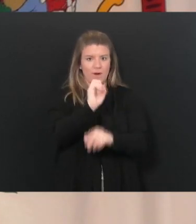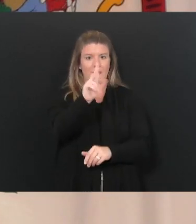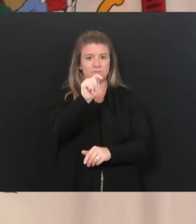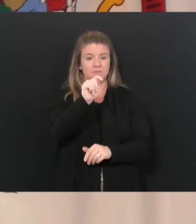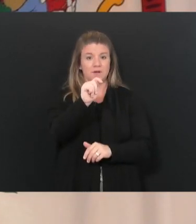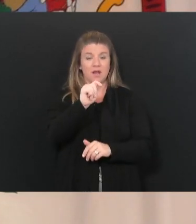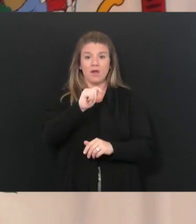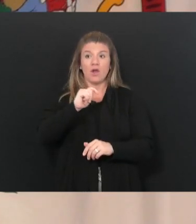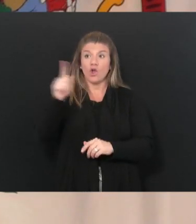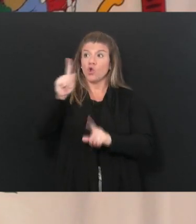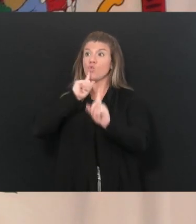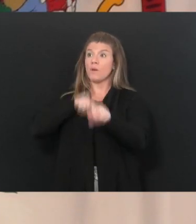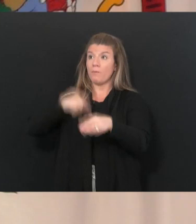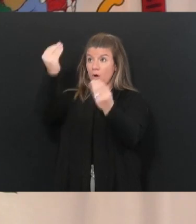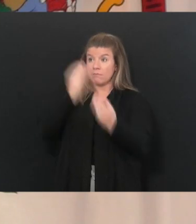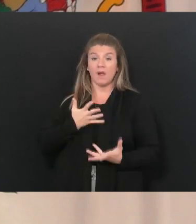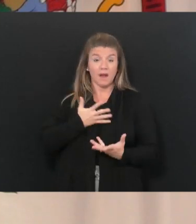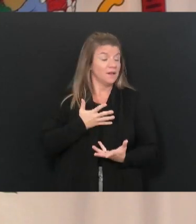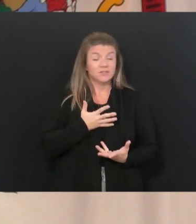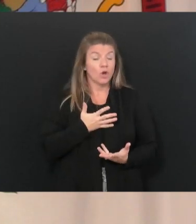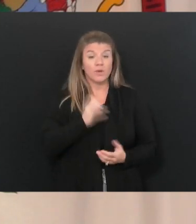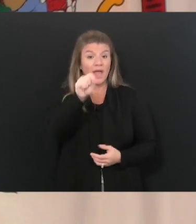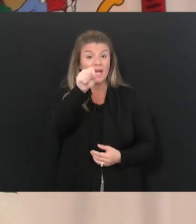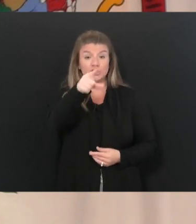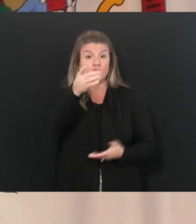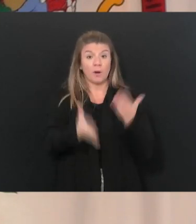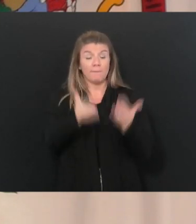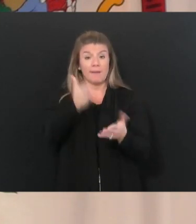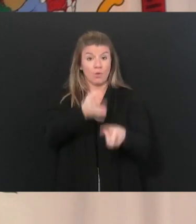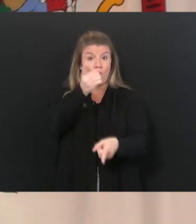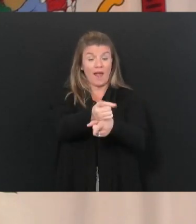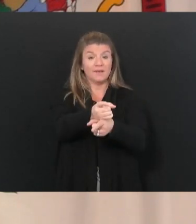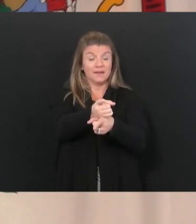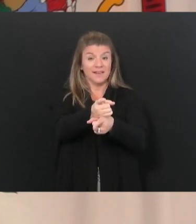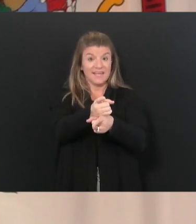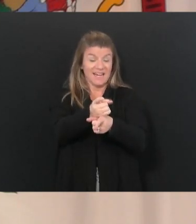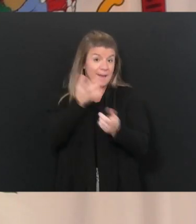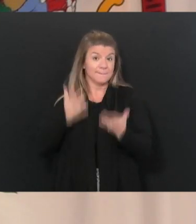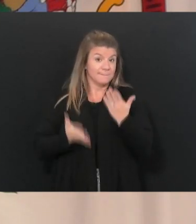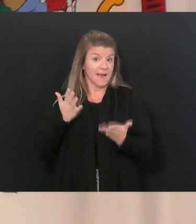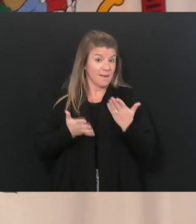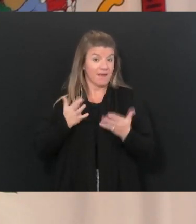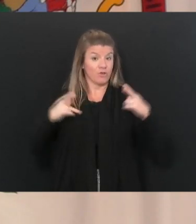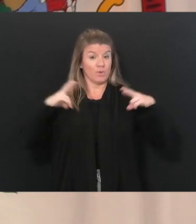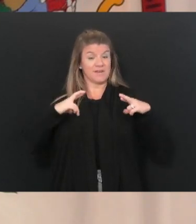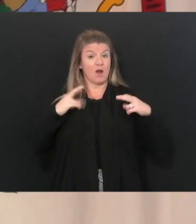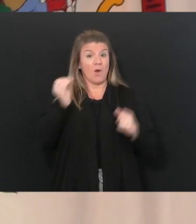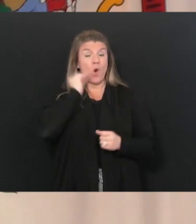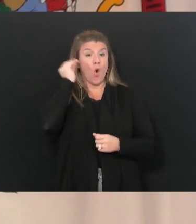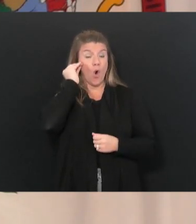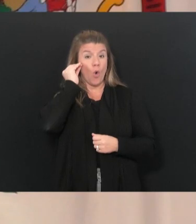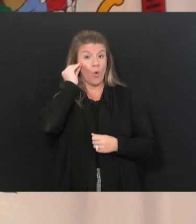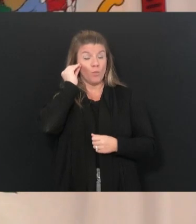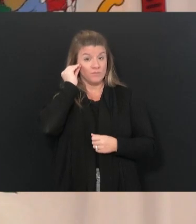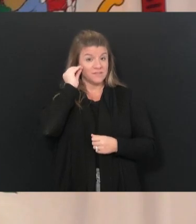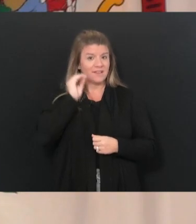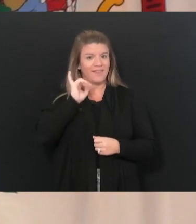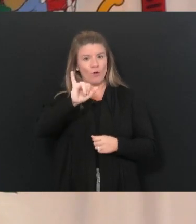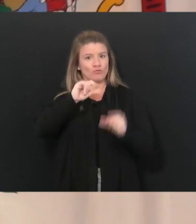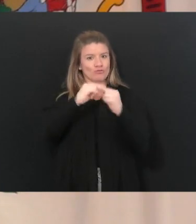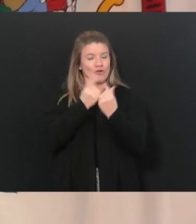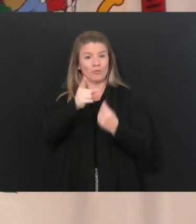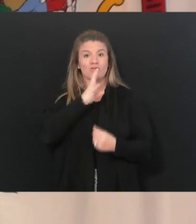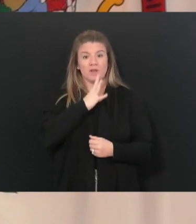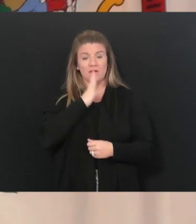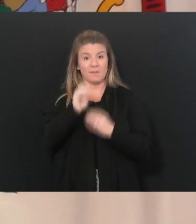get. And so it may very well be that all the retirement homes or whatever you're referring to